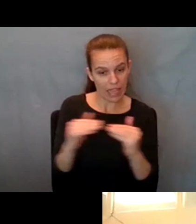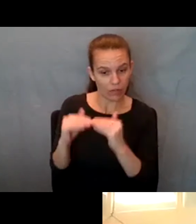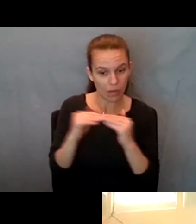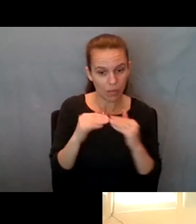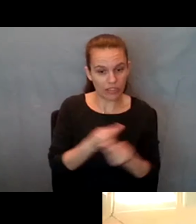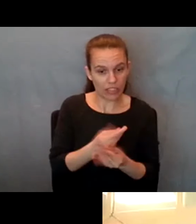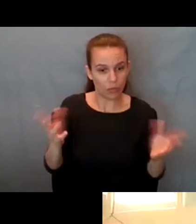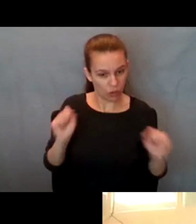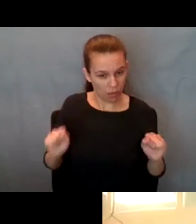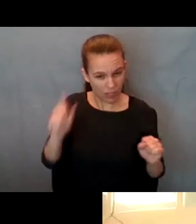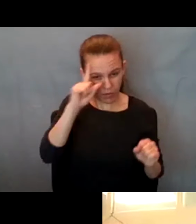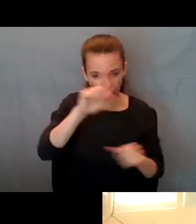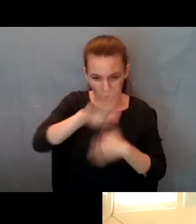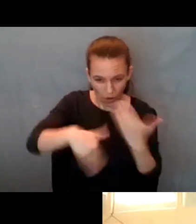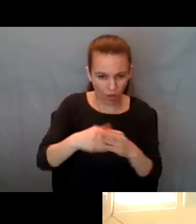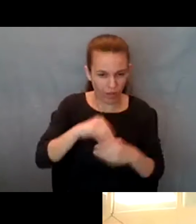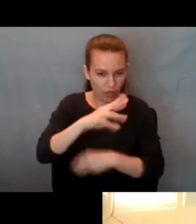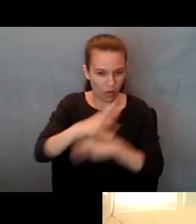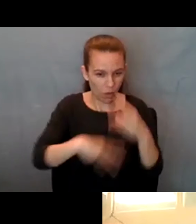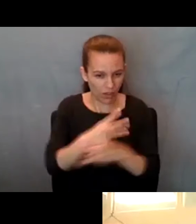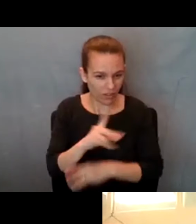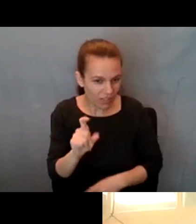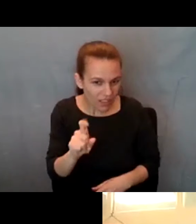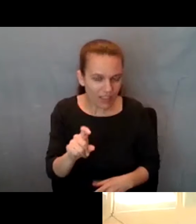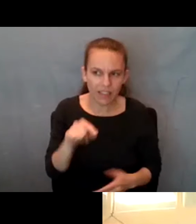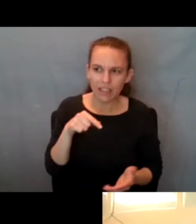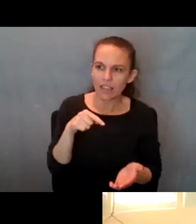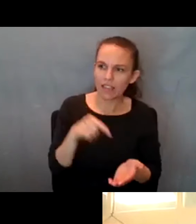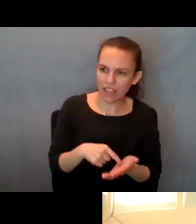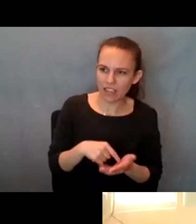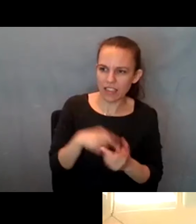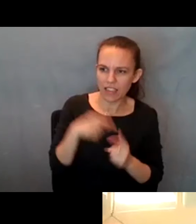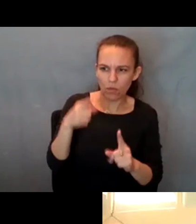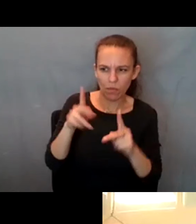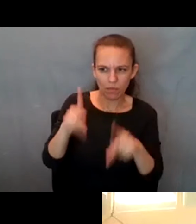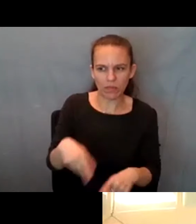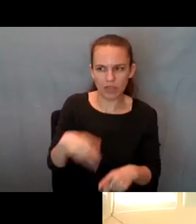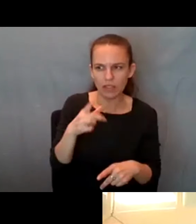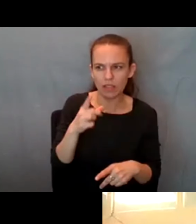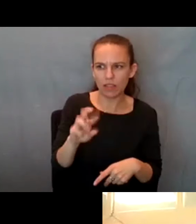everyone in the world? This is Yankee Markham from California,